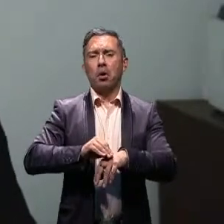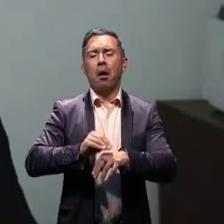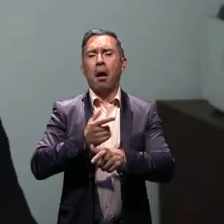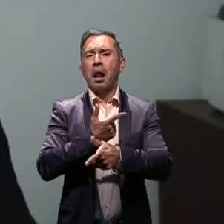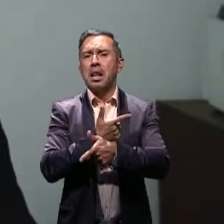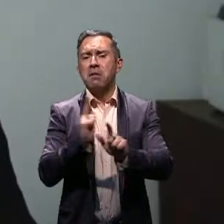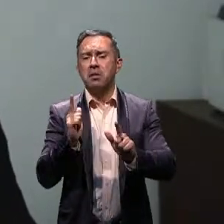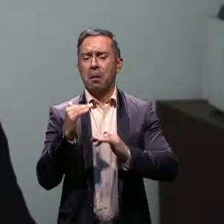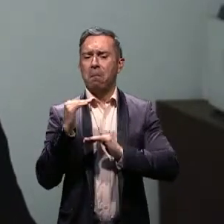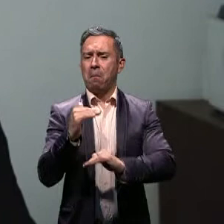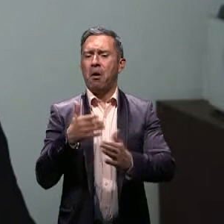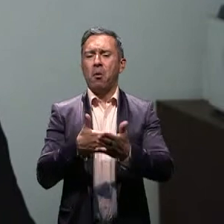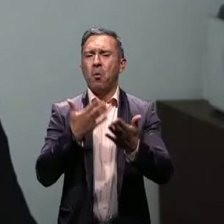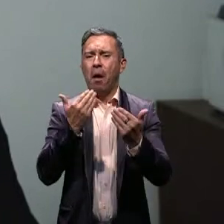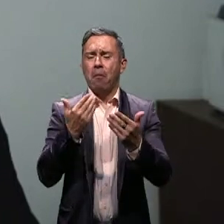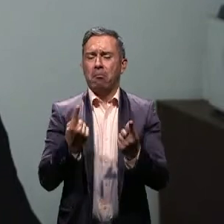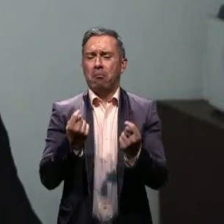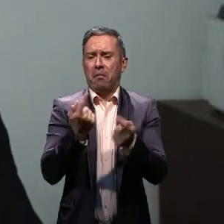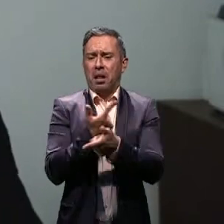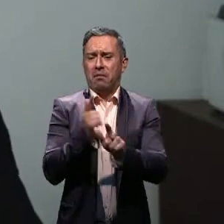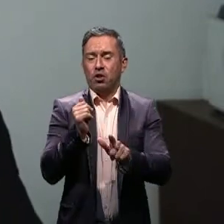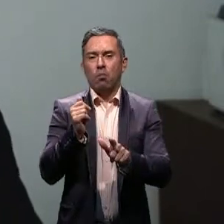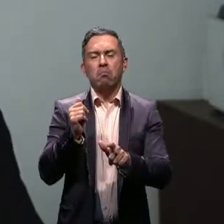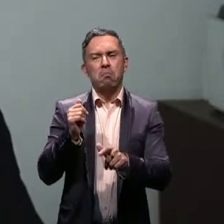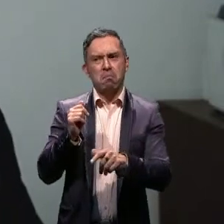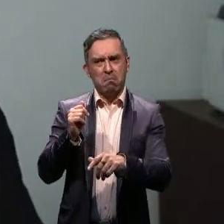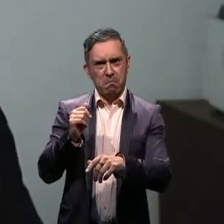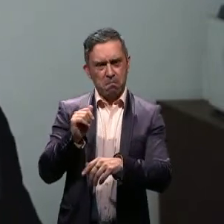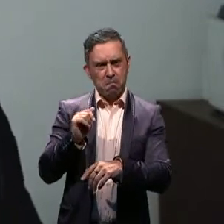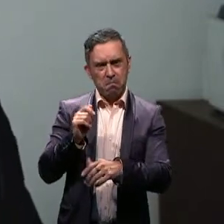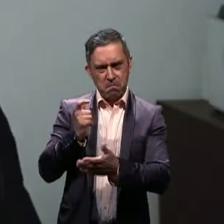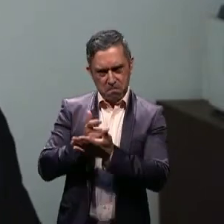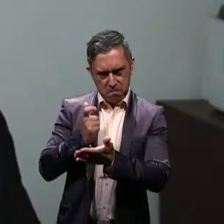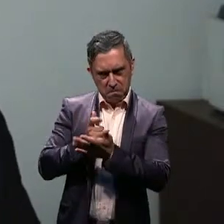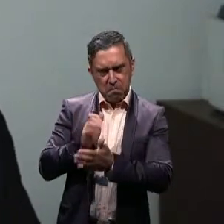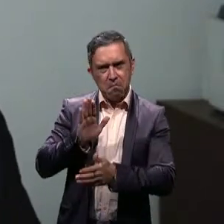without limits or restrictions are threatening democracy.